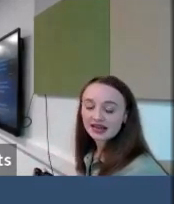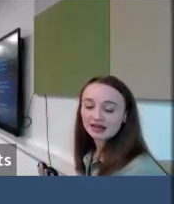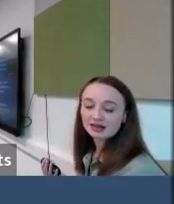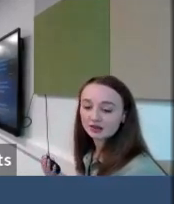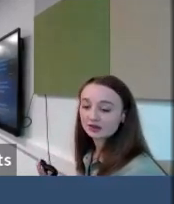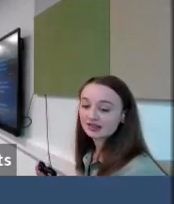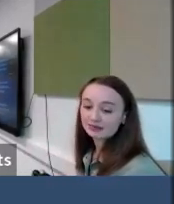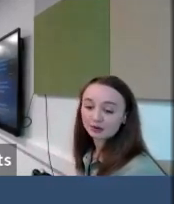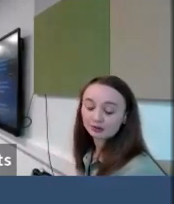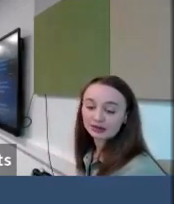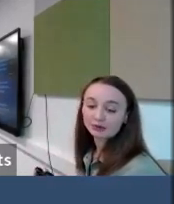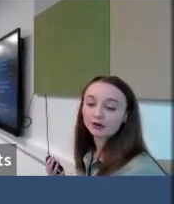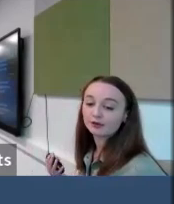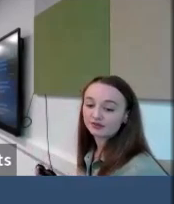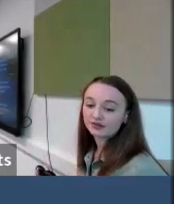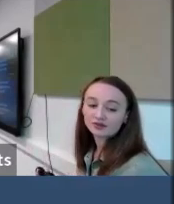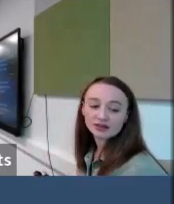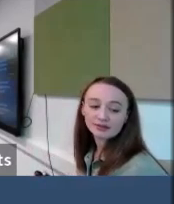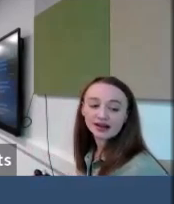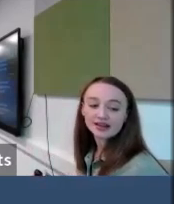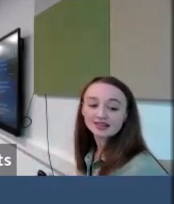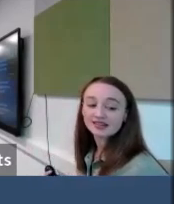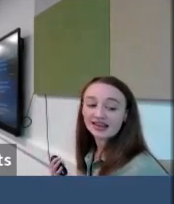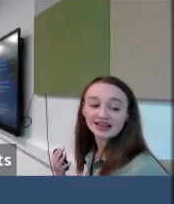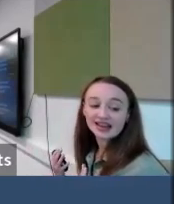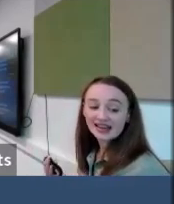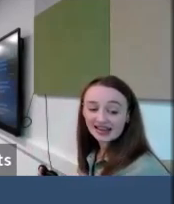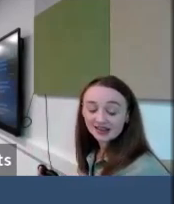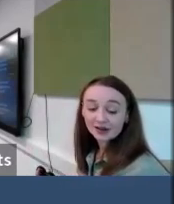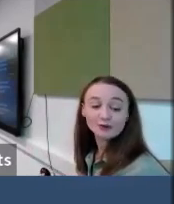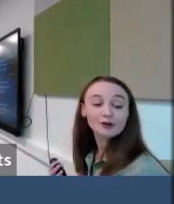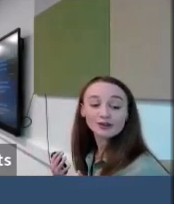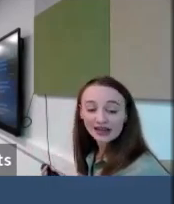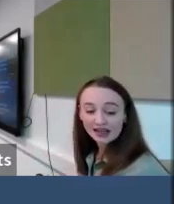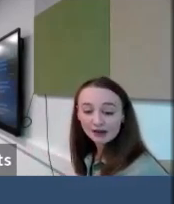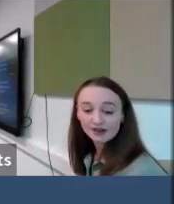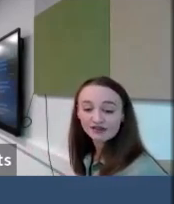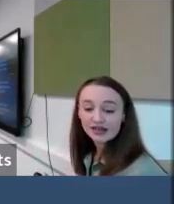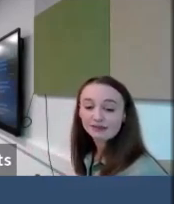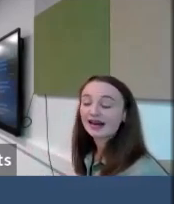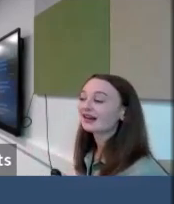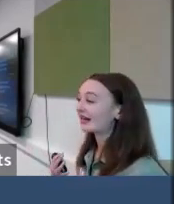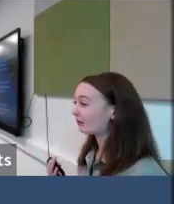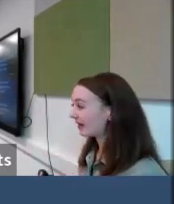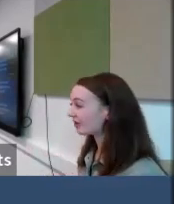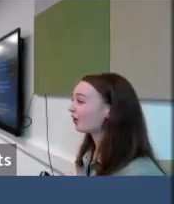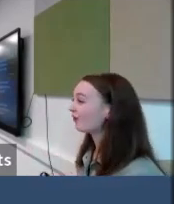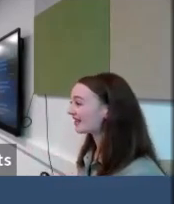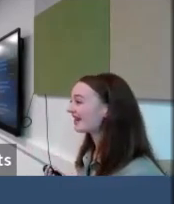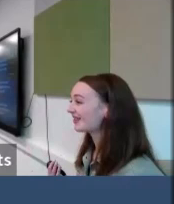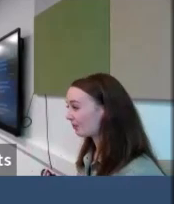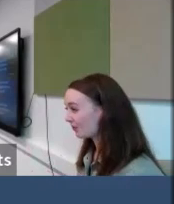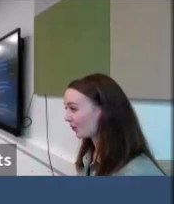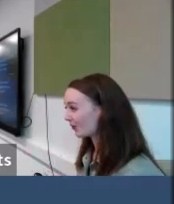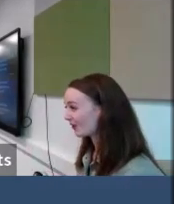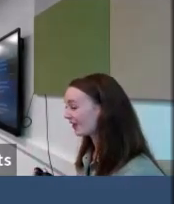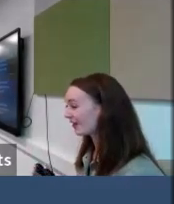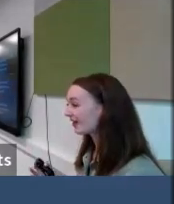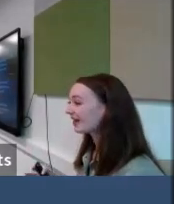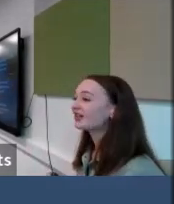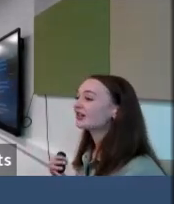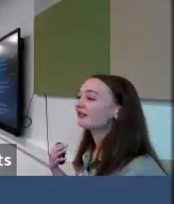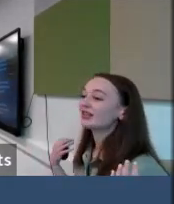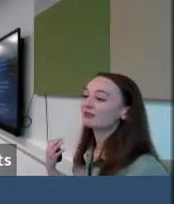somebody can say to disabled people who've provided feedback is say, I hear you, thank you for the feedback, and I'll make sure I take this on